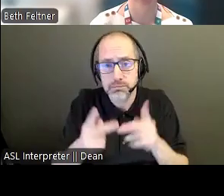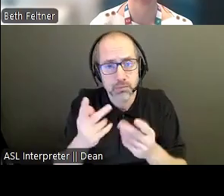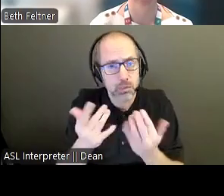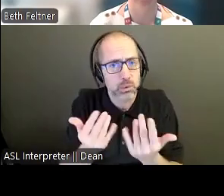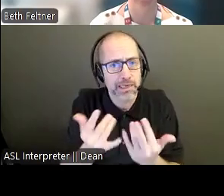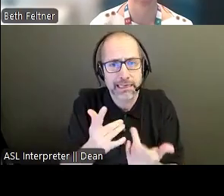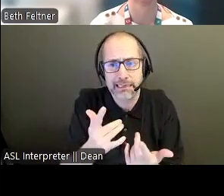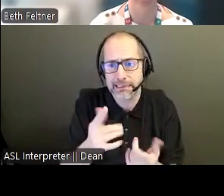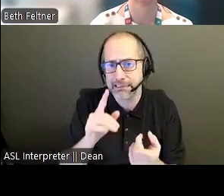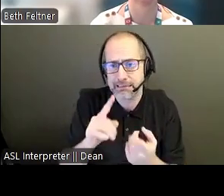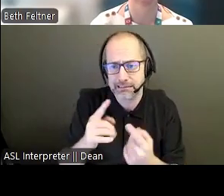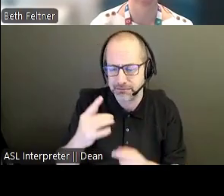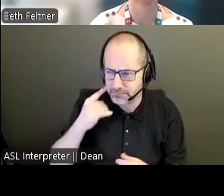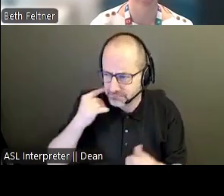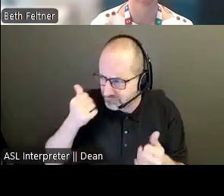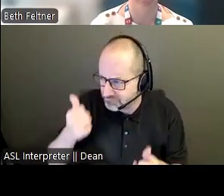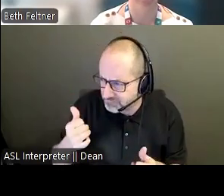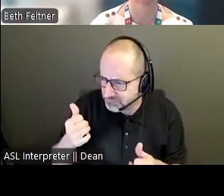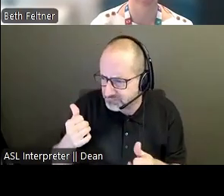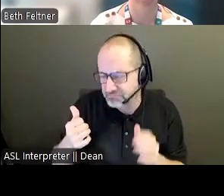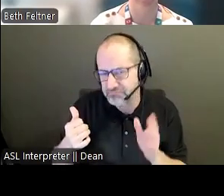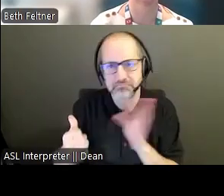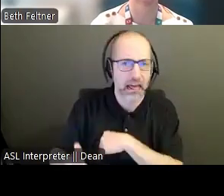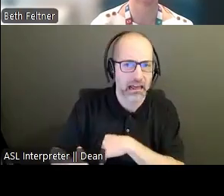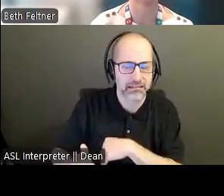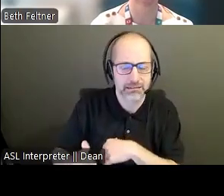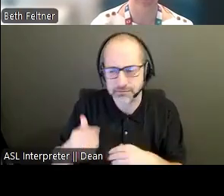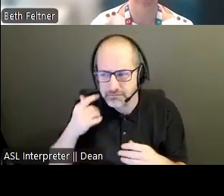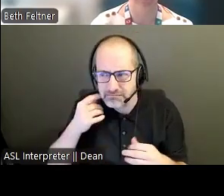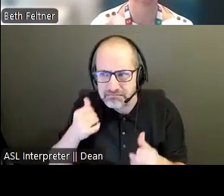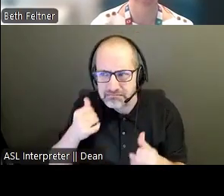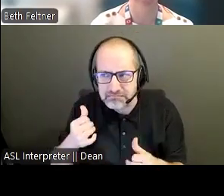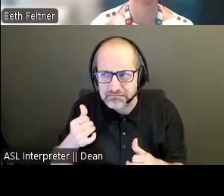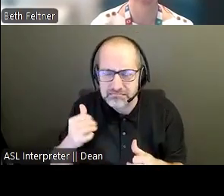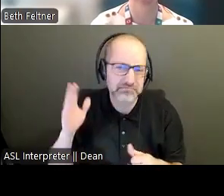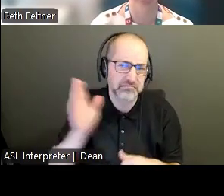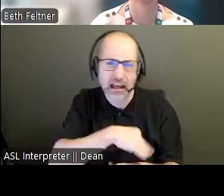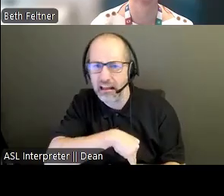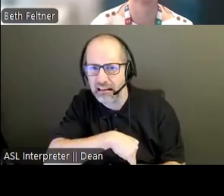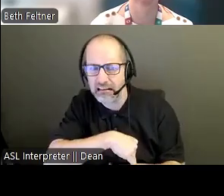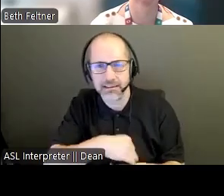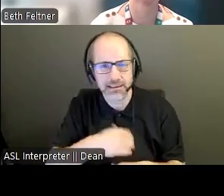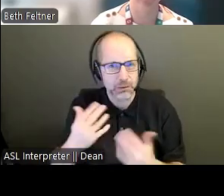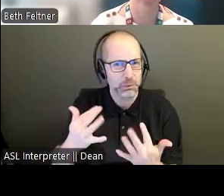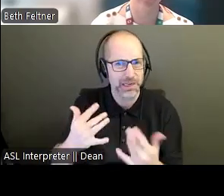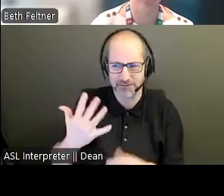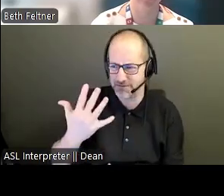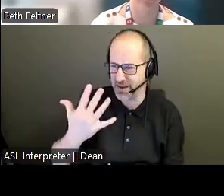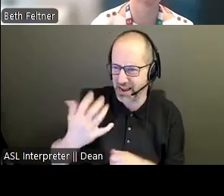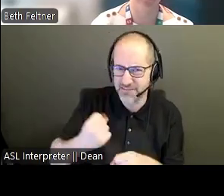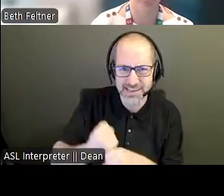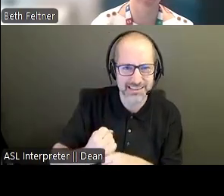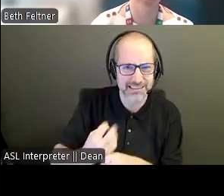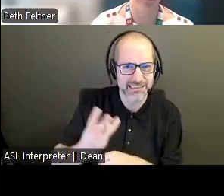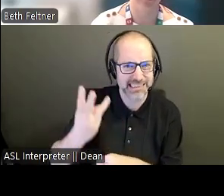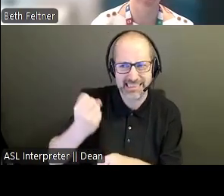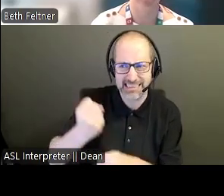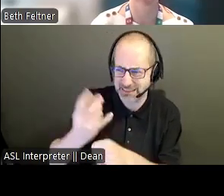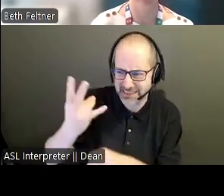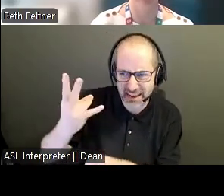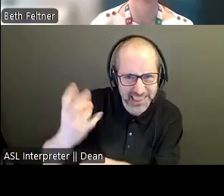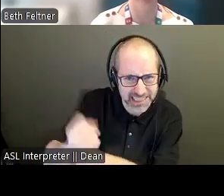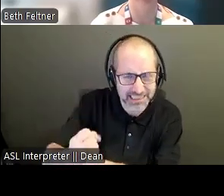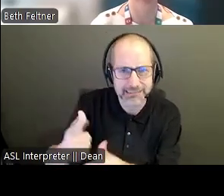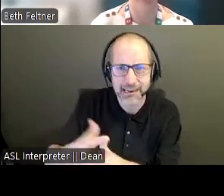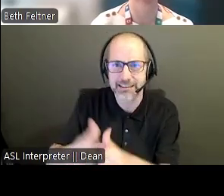from 5 to 7 years before seeking any help. So they sort of just get by and live with it. And